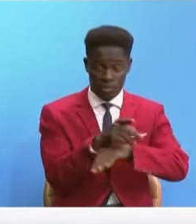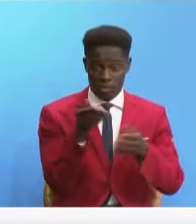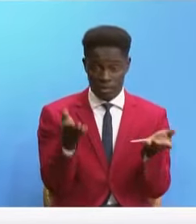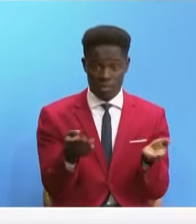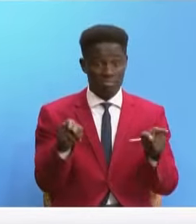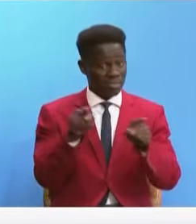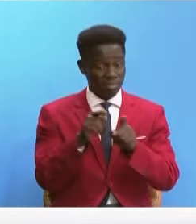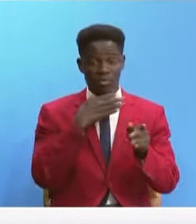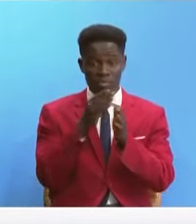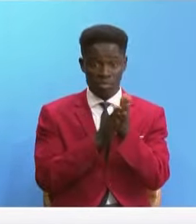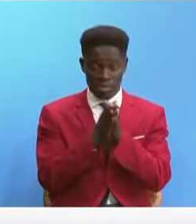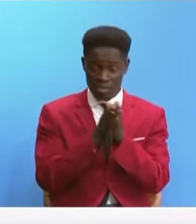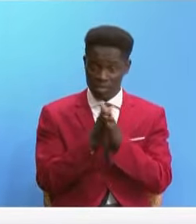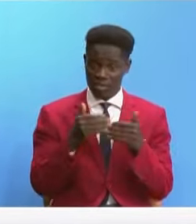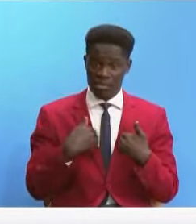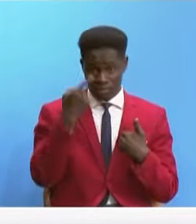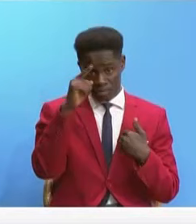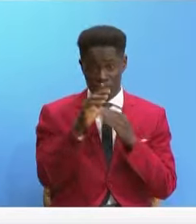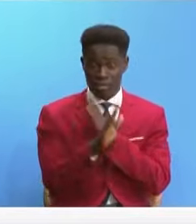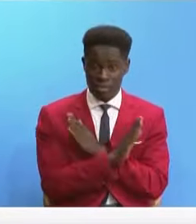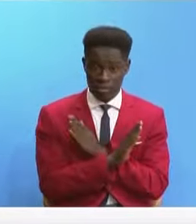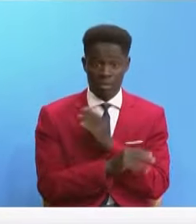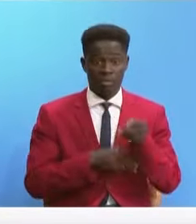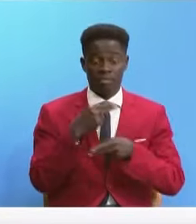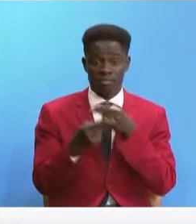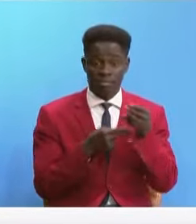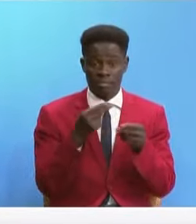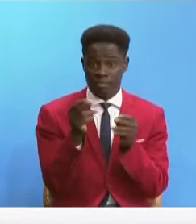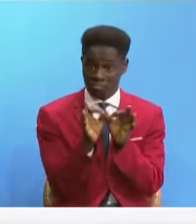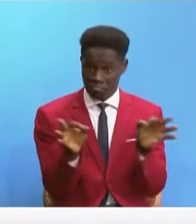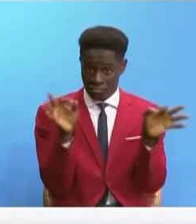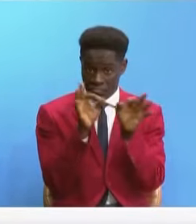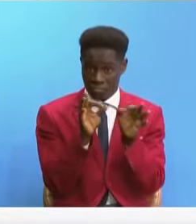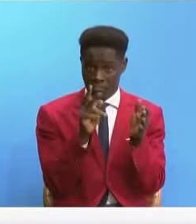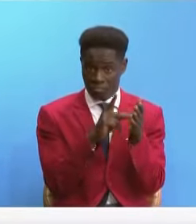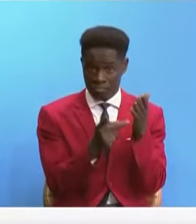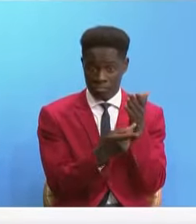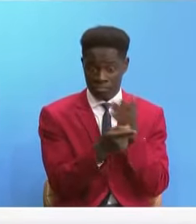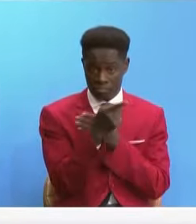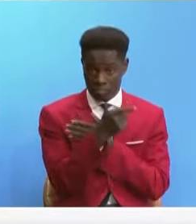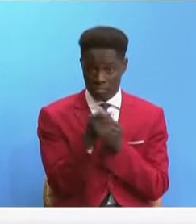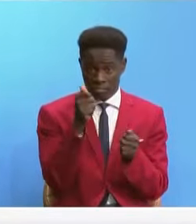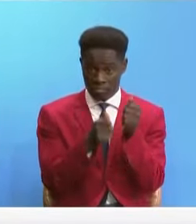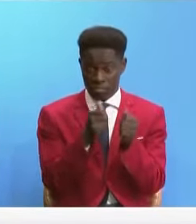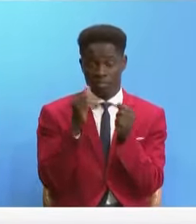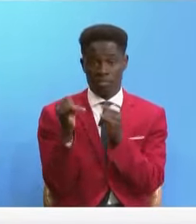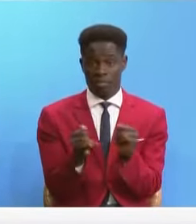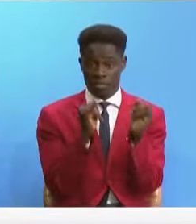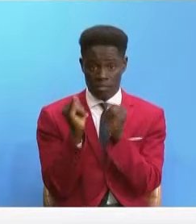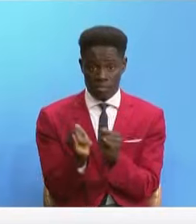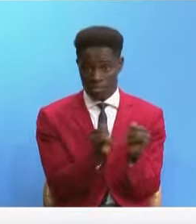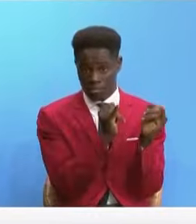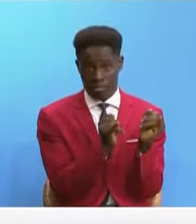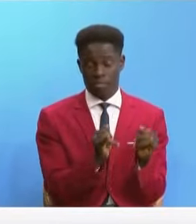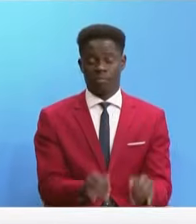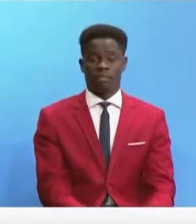seen from Zambia. It is a very important program that we are implementing, and the whole aim of the